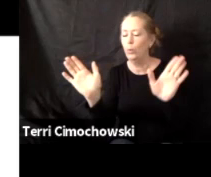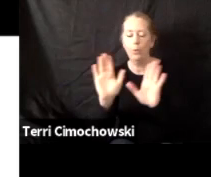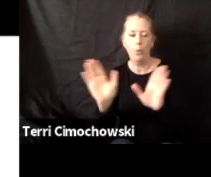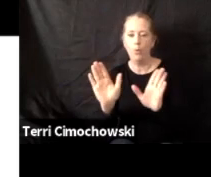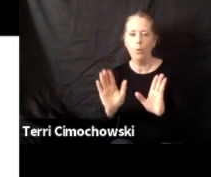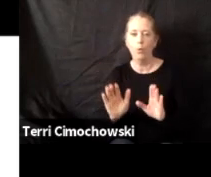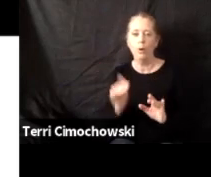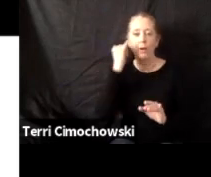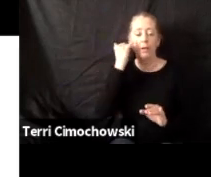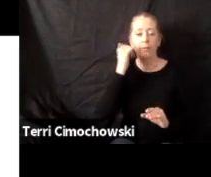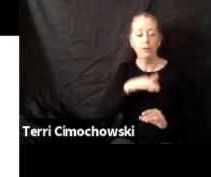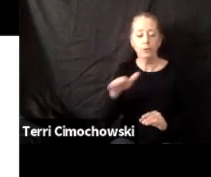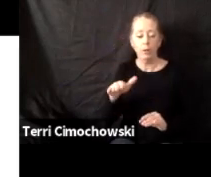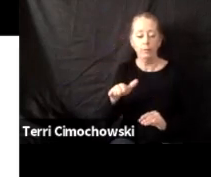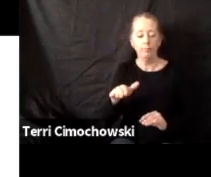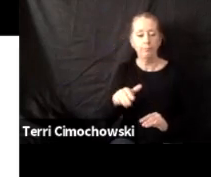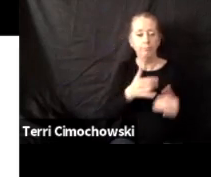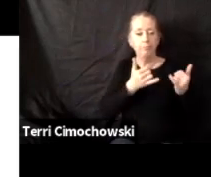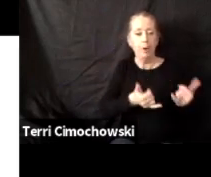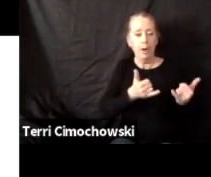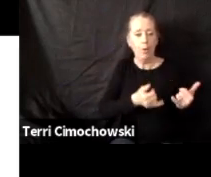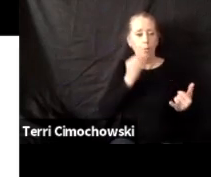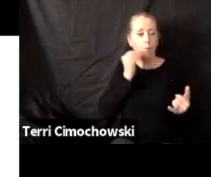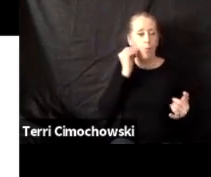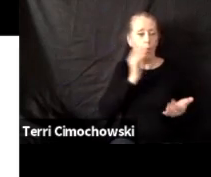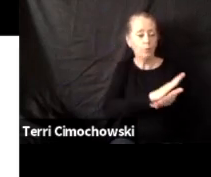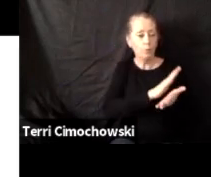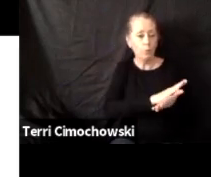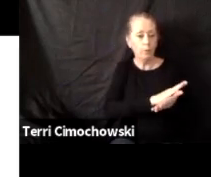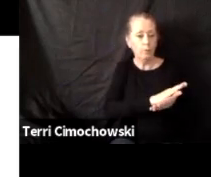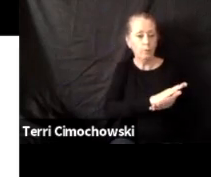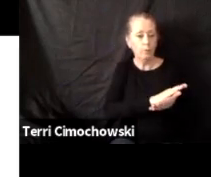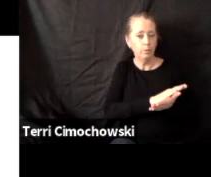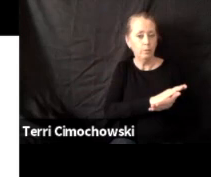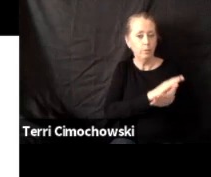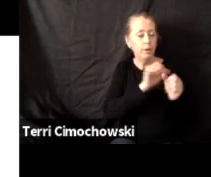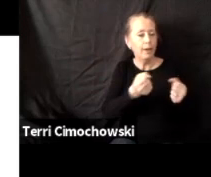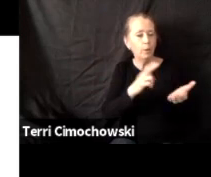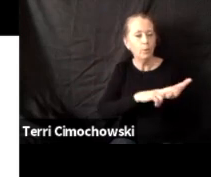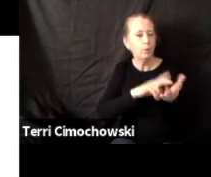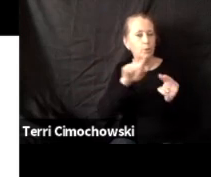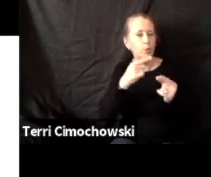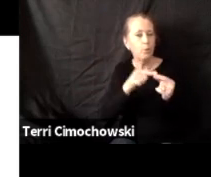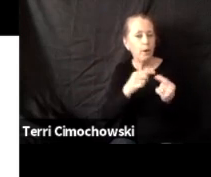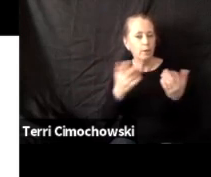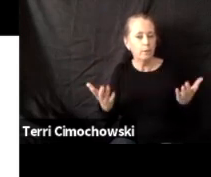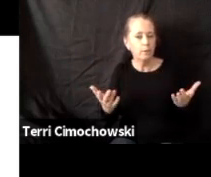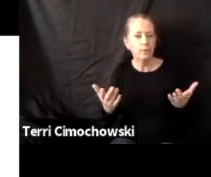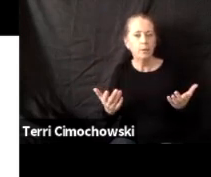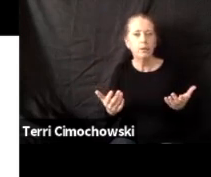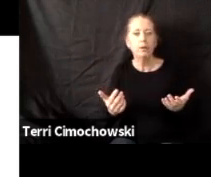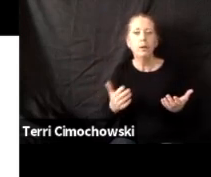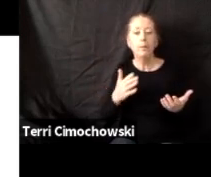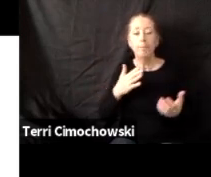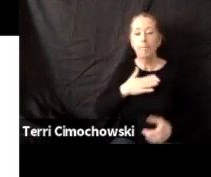So if a child is currently homeschooled, when will they have the opportunity to register? So